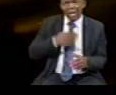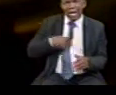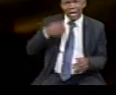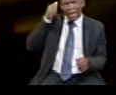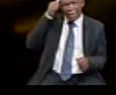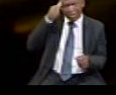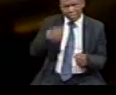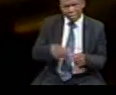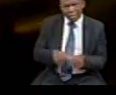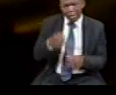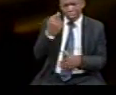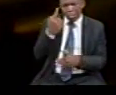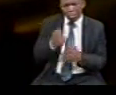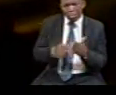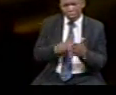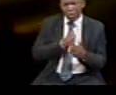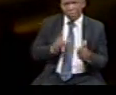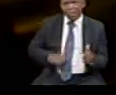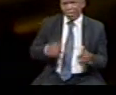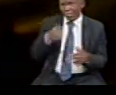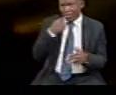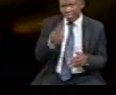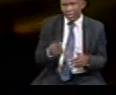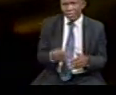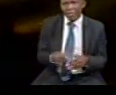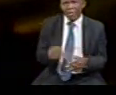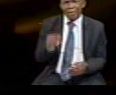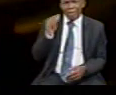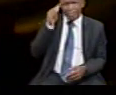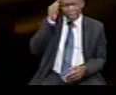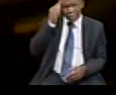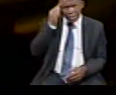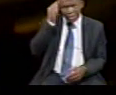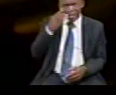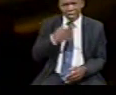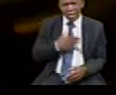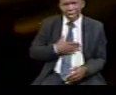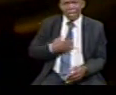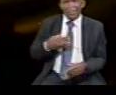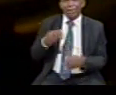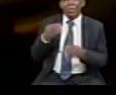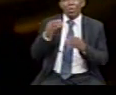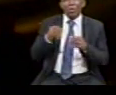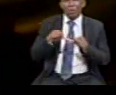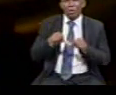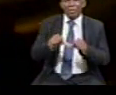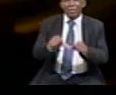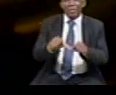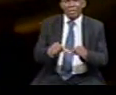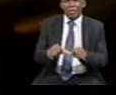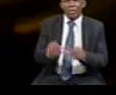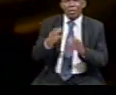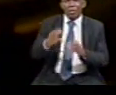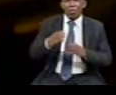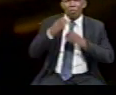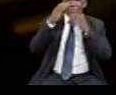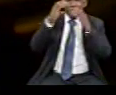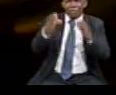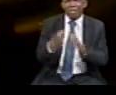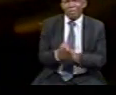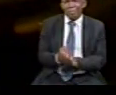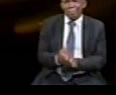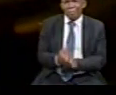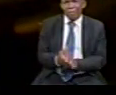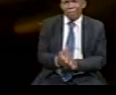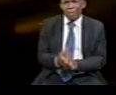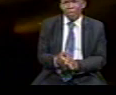said about his coming, his second coming. Because if you keep this in your mind and you are reminded